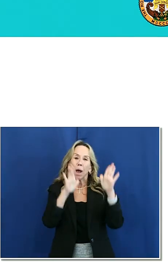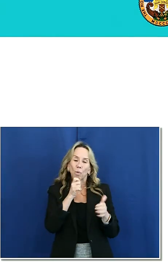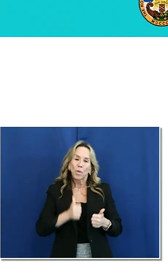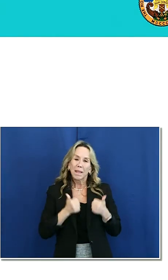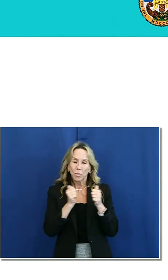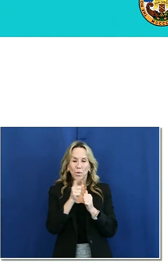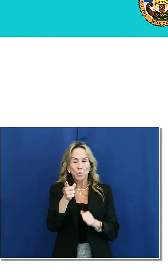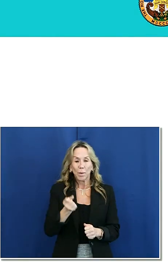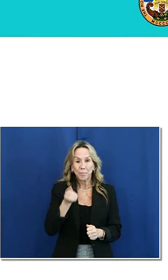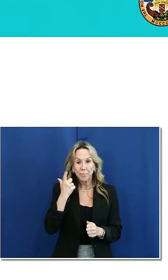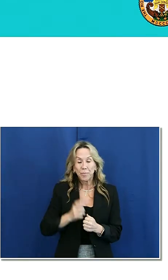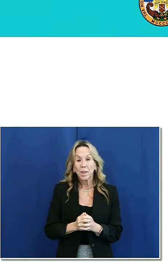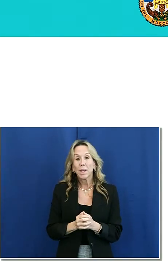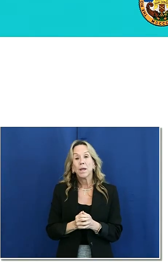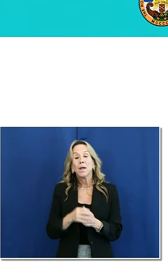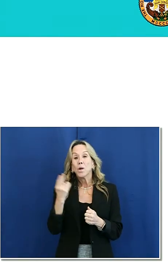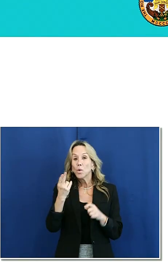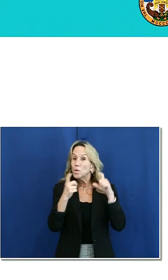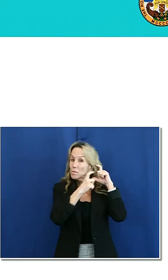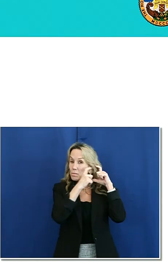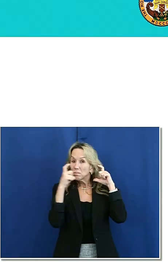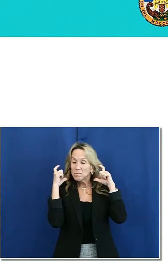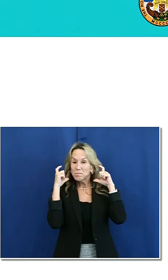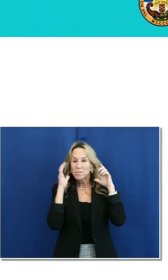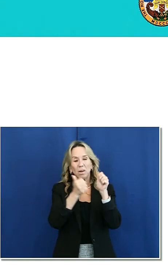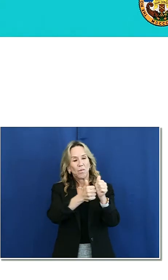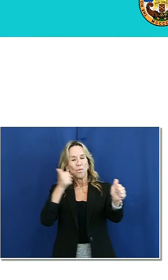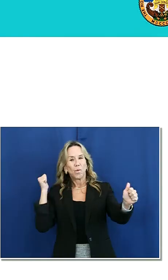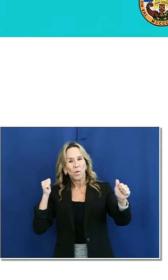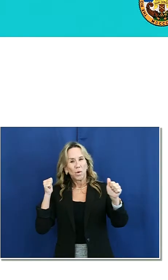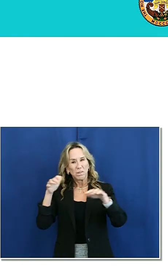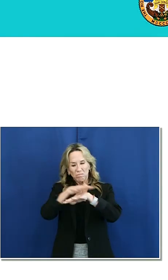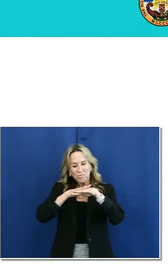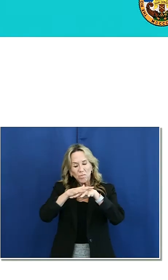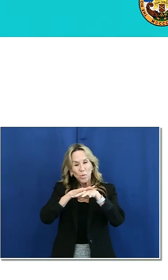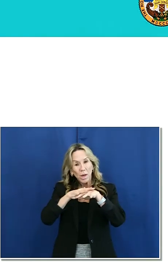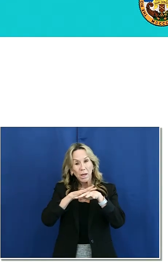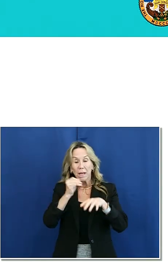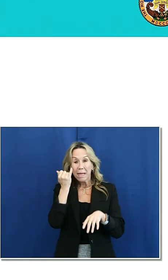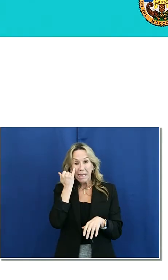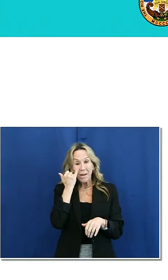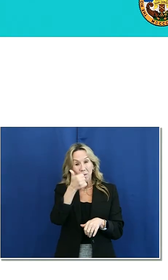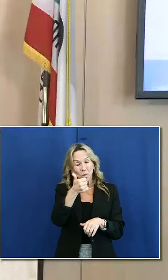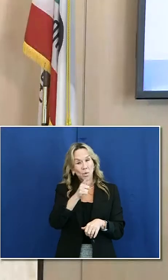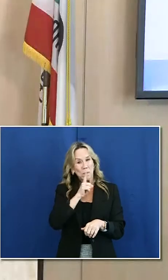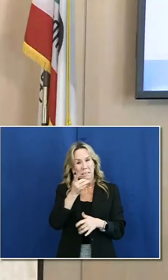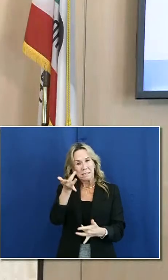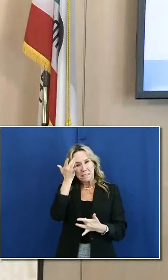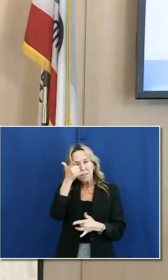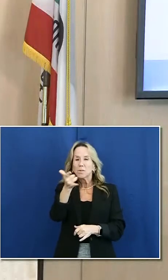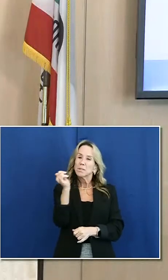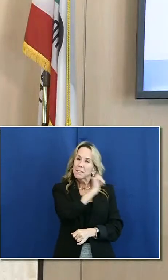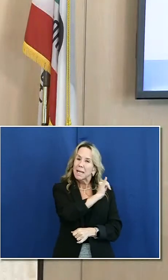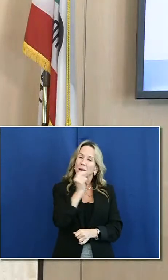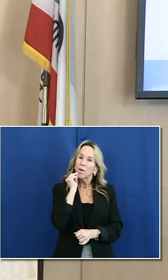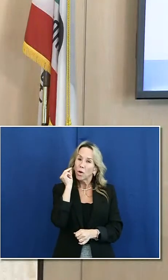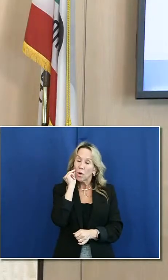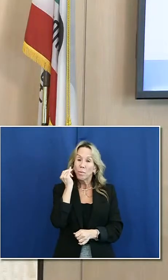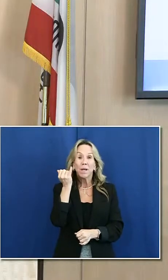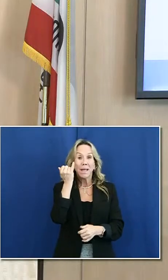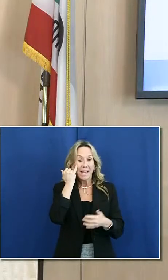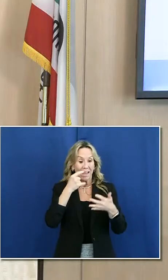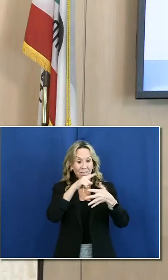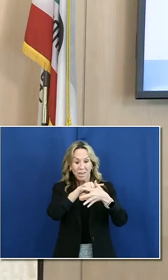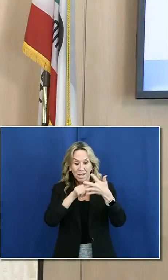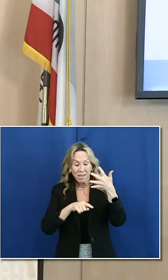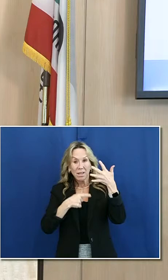face covering, avoiding crowds, and staying home if you are sick. Now, only by being vigilant with these